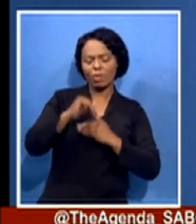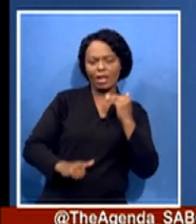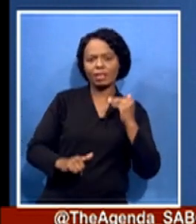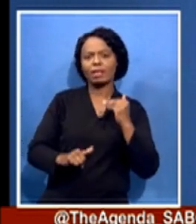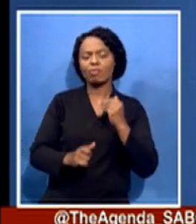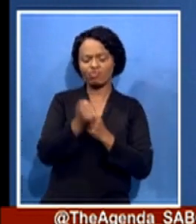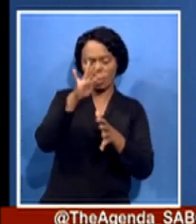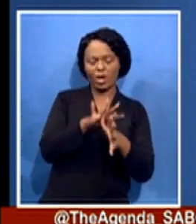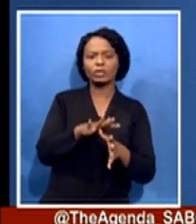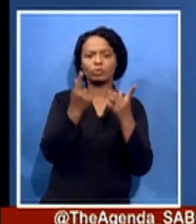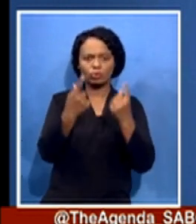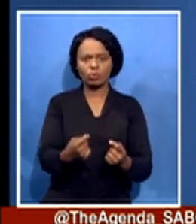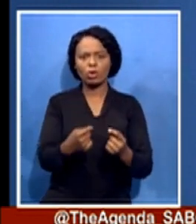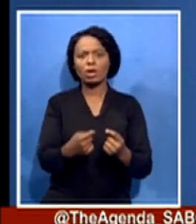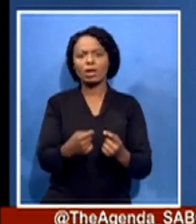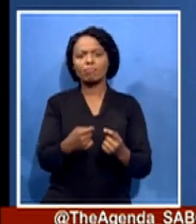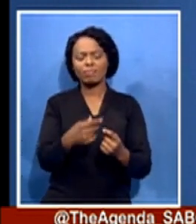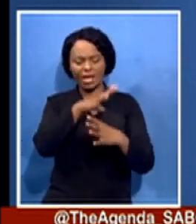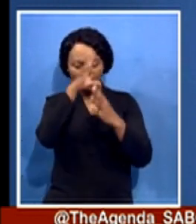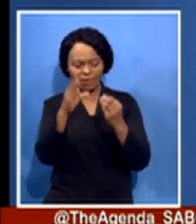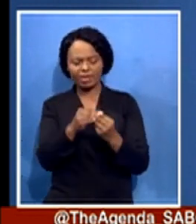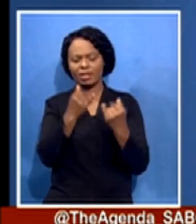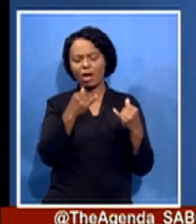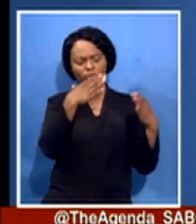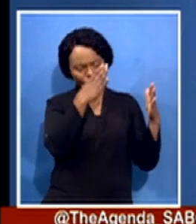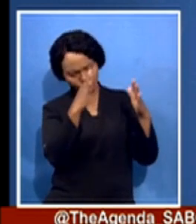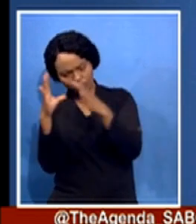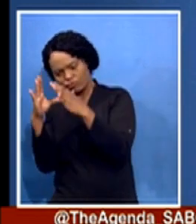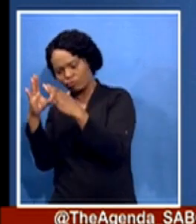towards COVID. Yeah. So that's the first thing. The second thing is,